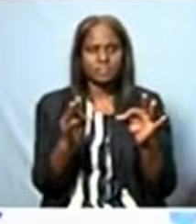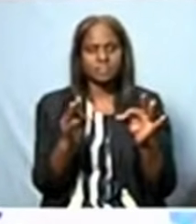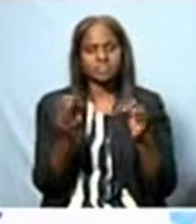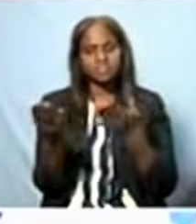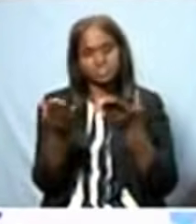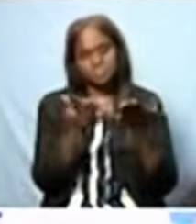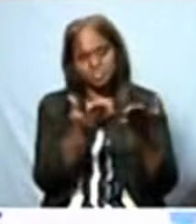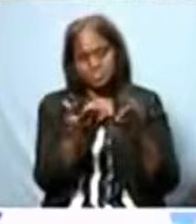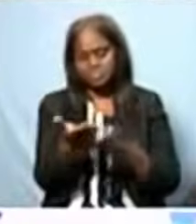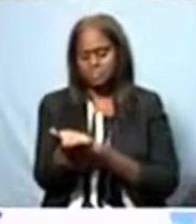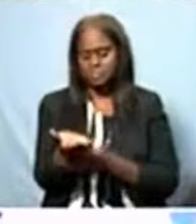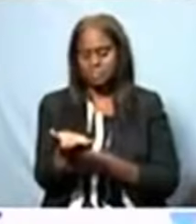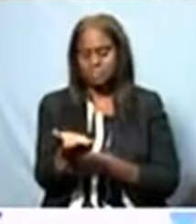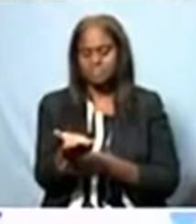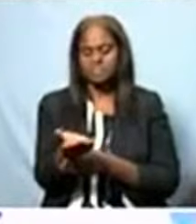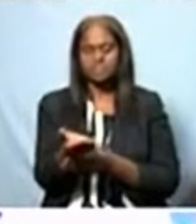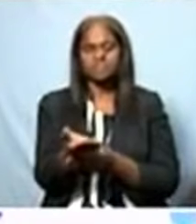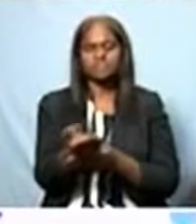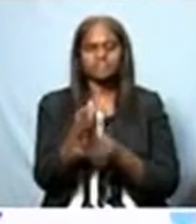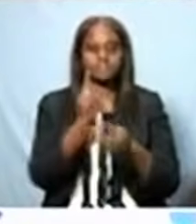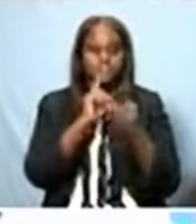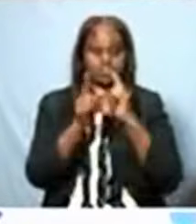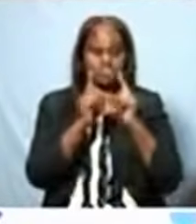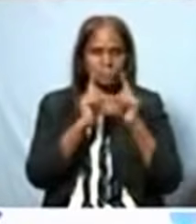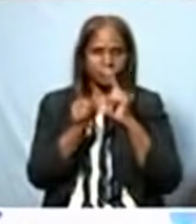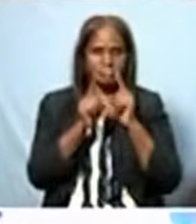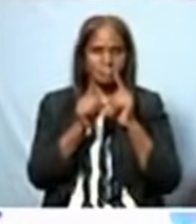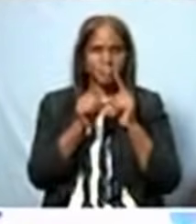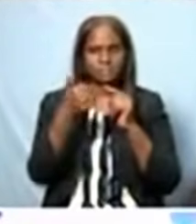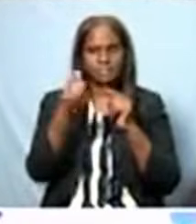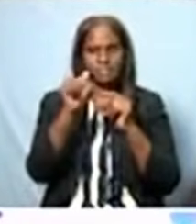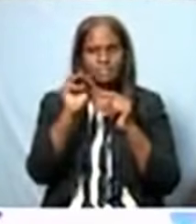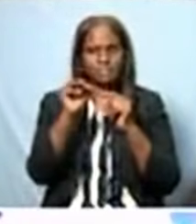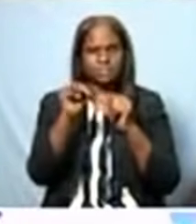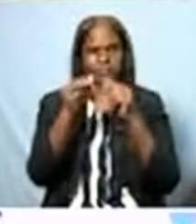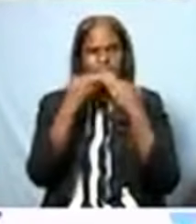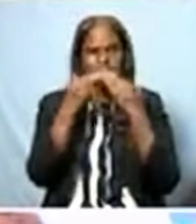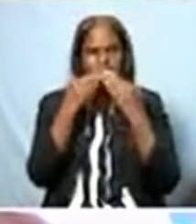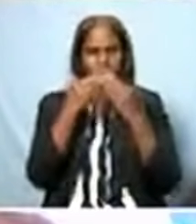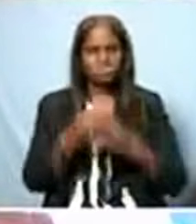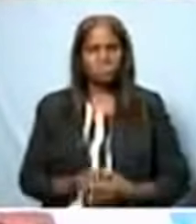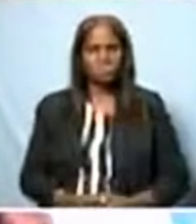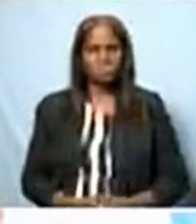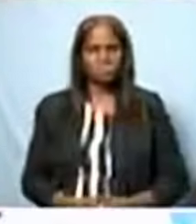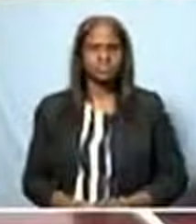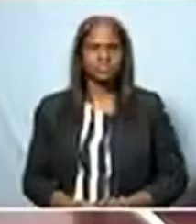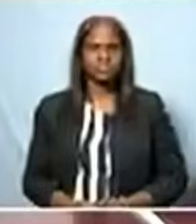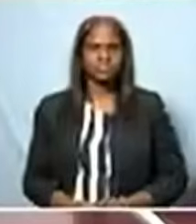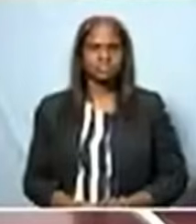make your submission, and our interaction will be capped at 10 minutes. Thank you.